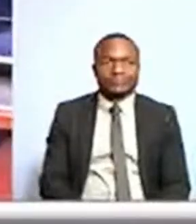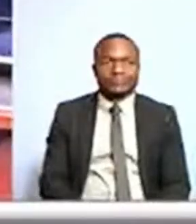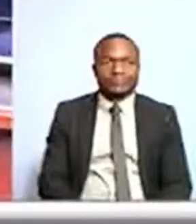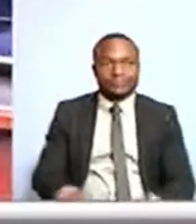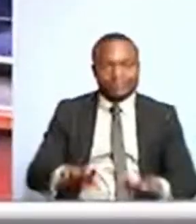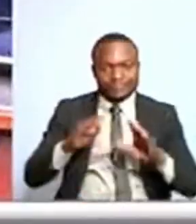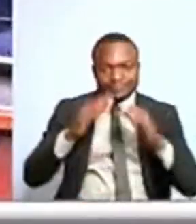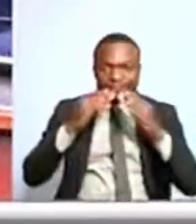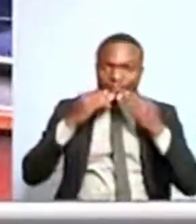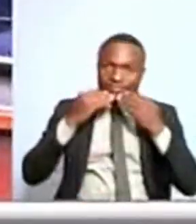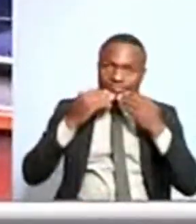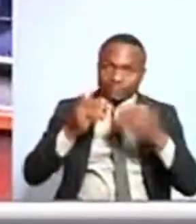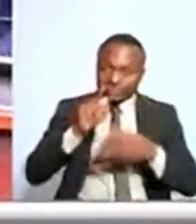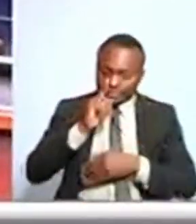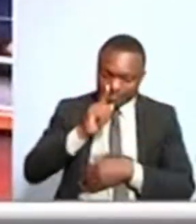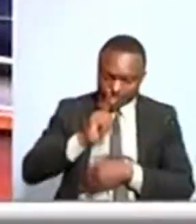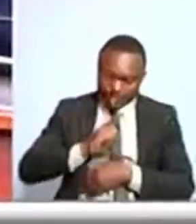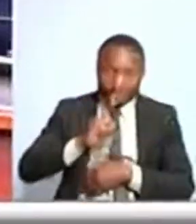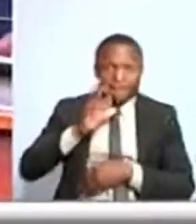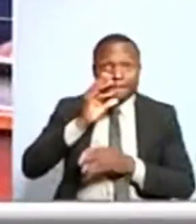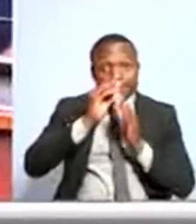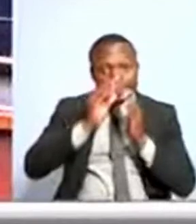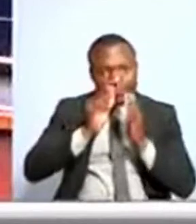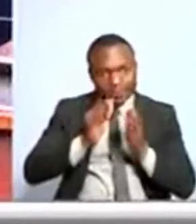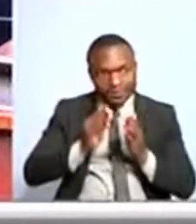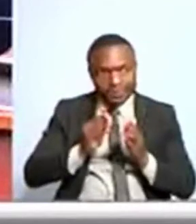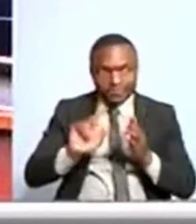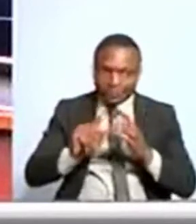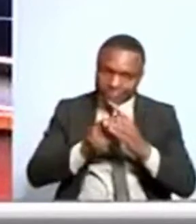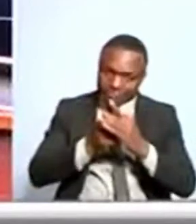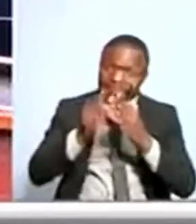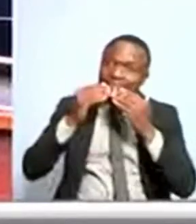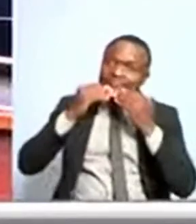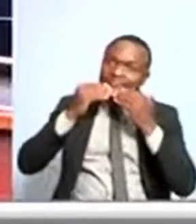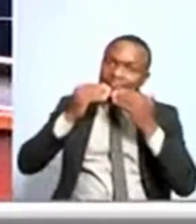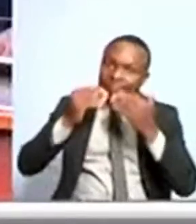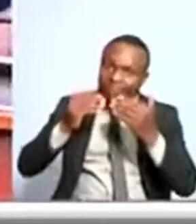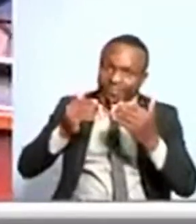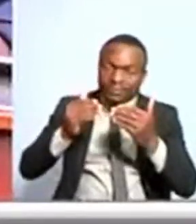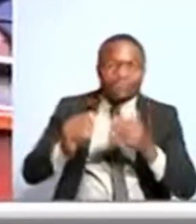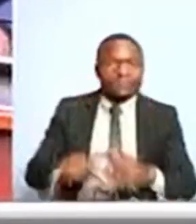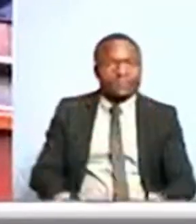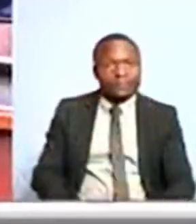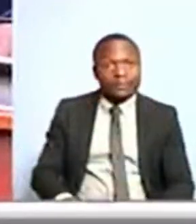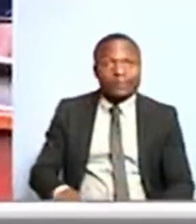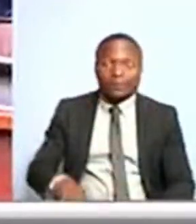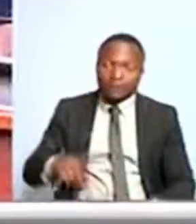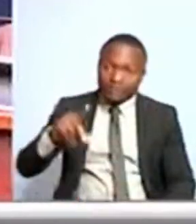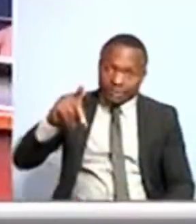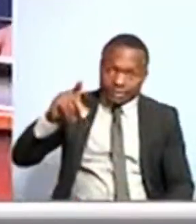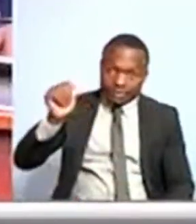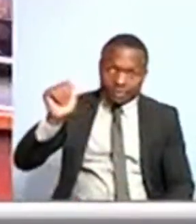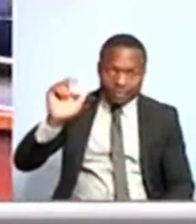Thank you, Madam Speaker. Let me start by thanking the Public Accounts Committee for considering the